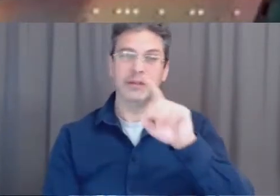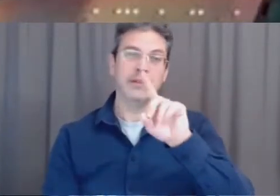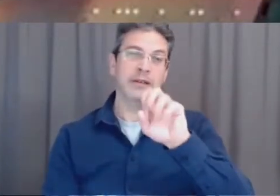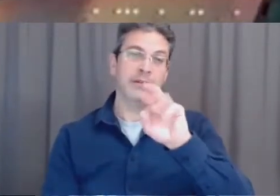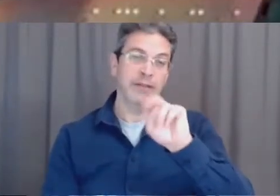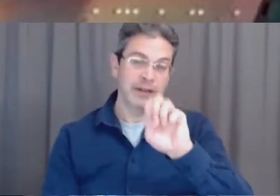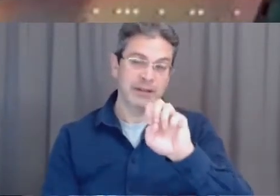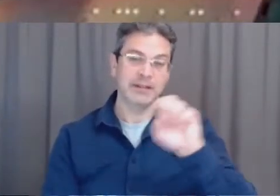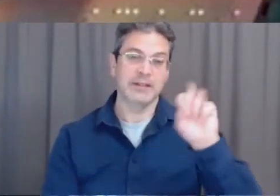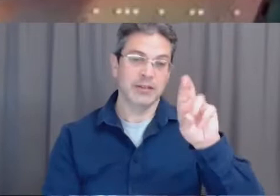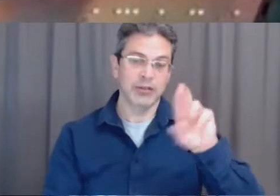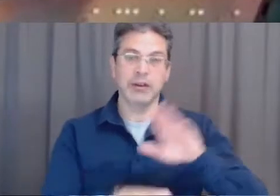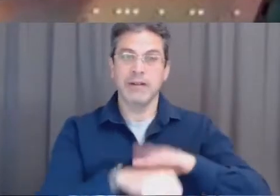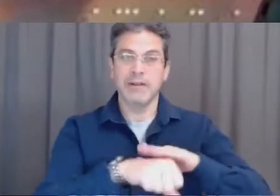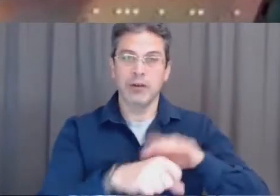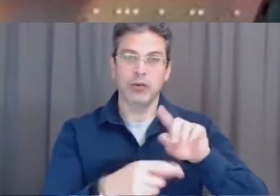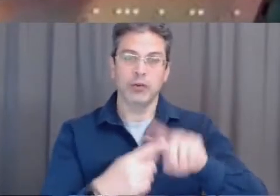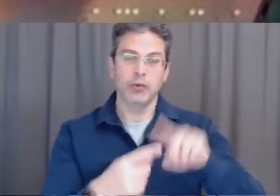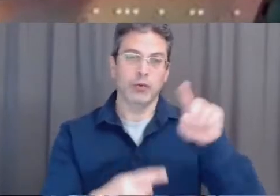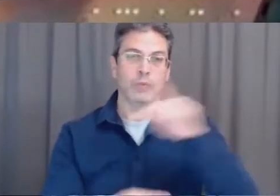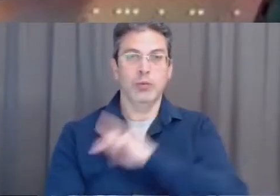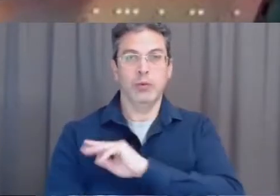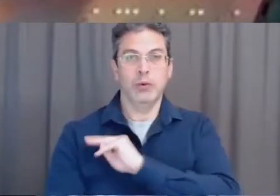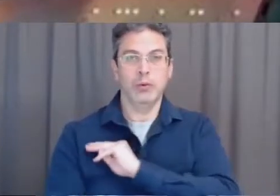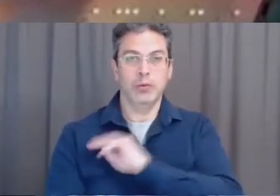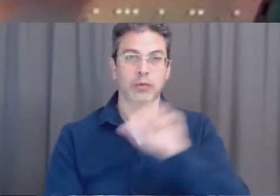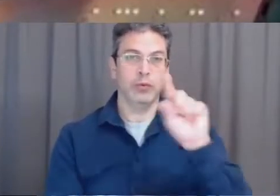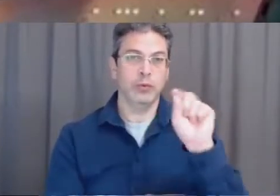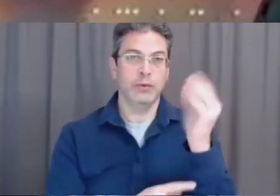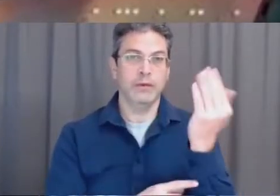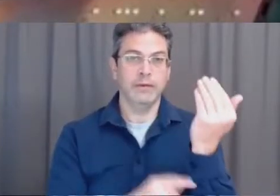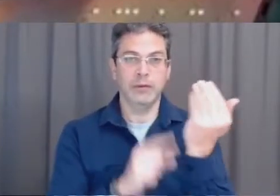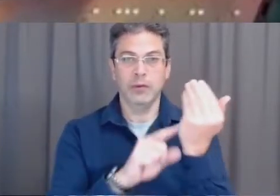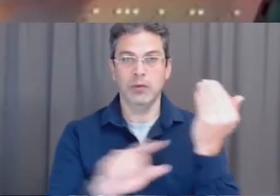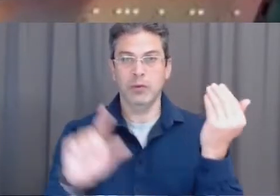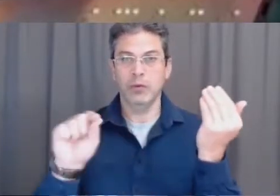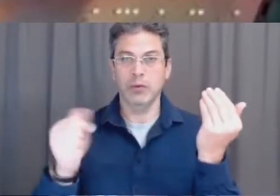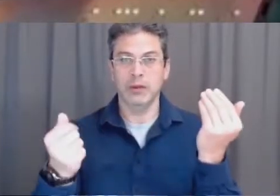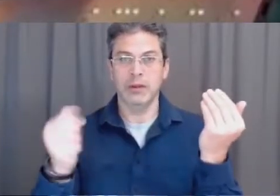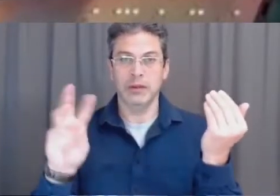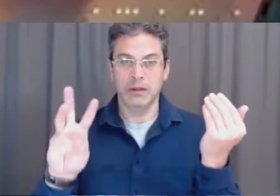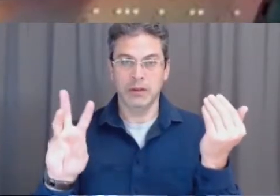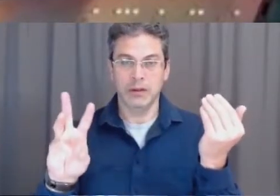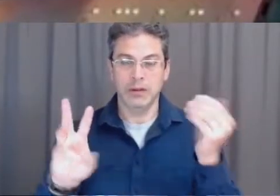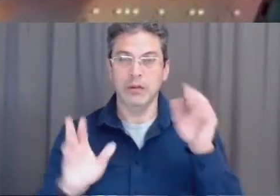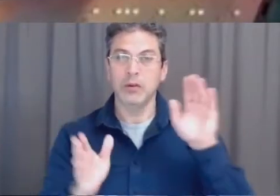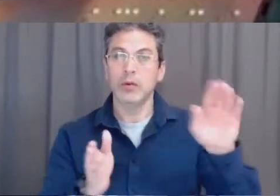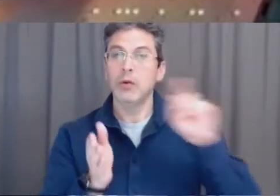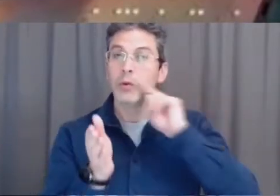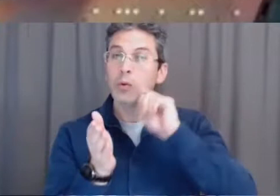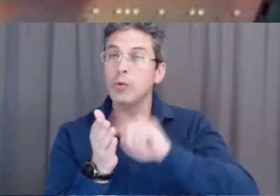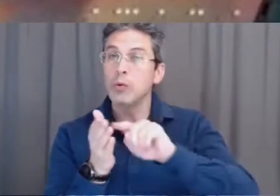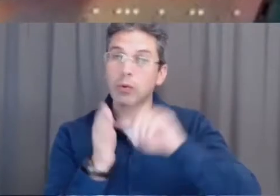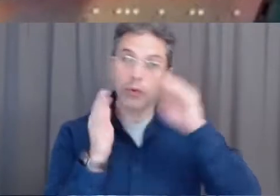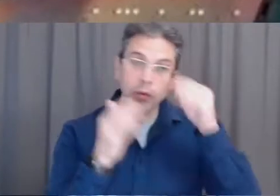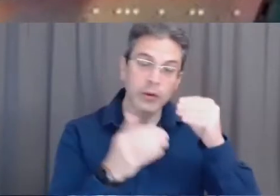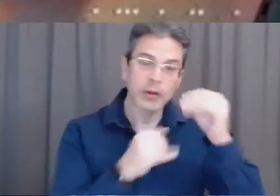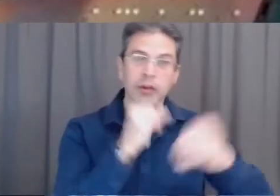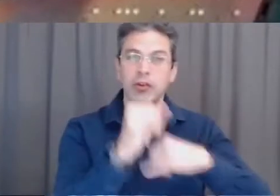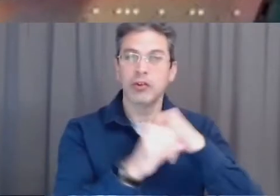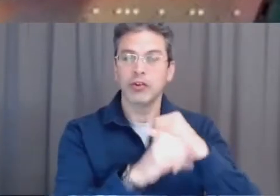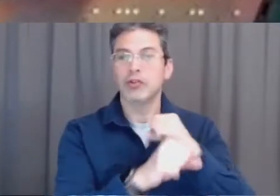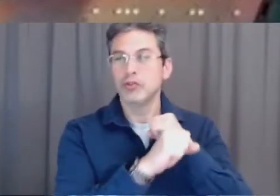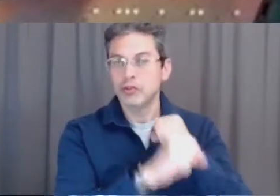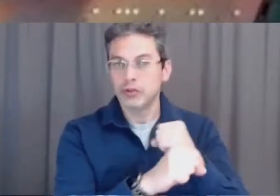defense senior advisor to the Prime Minister from 2015 to 2016. His research focuses on international security, peace building, and